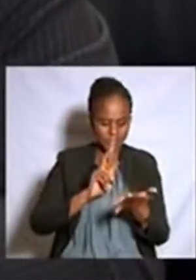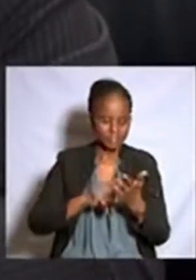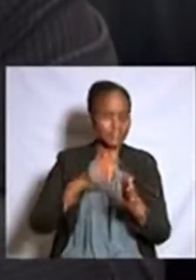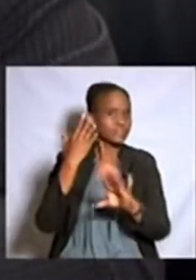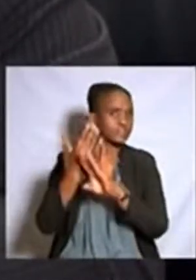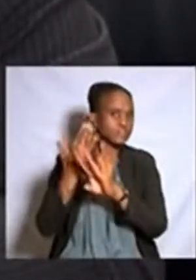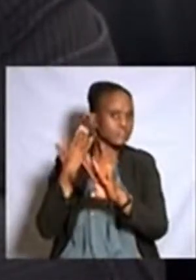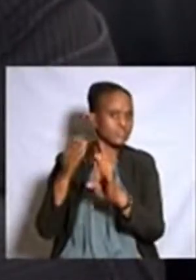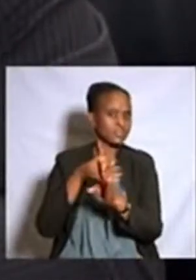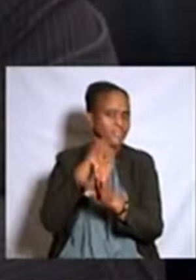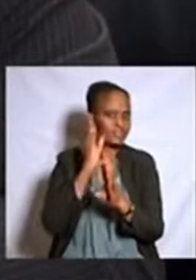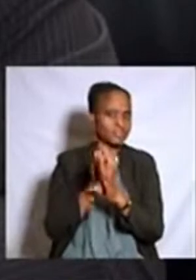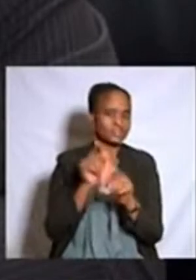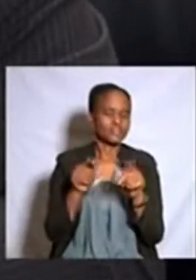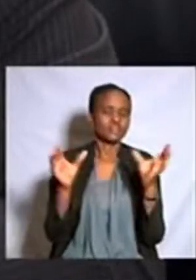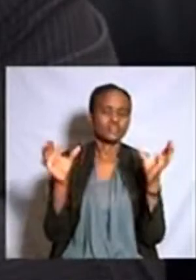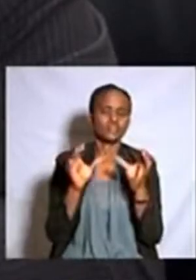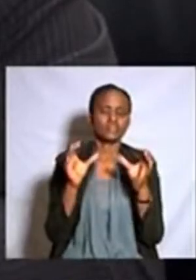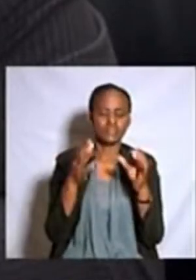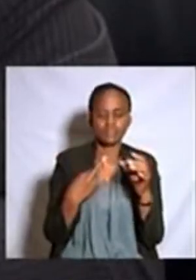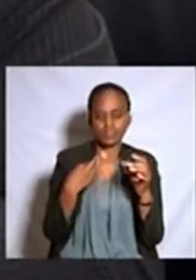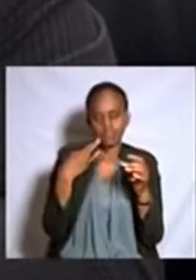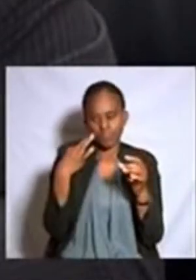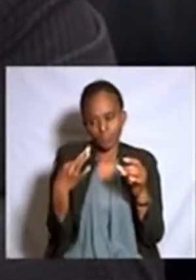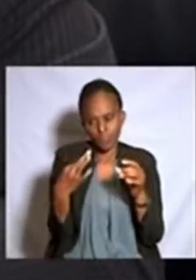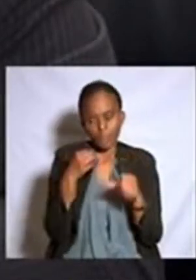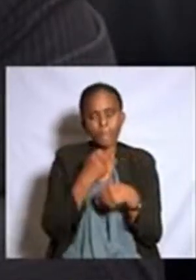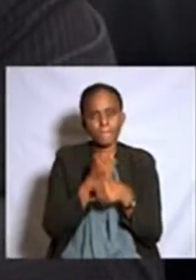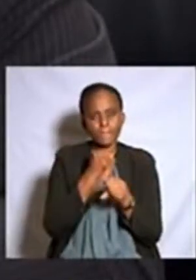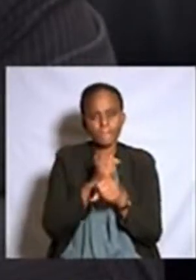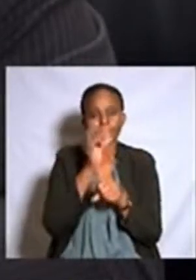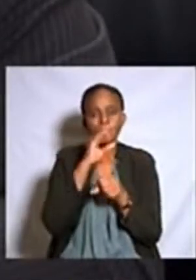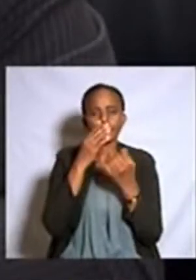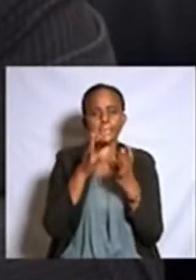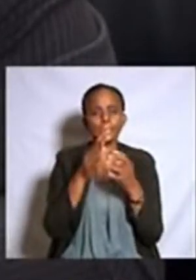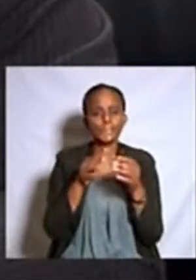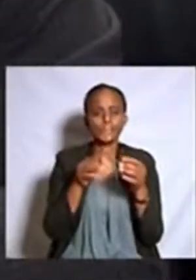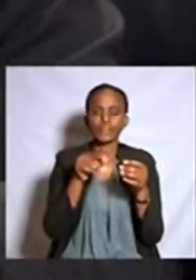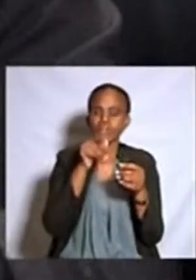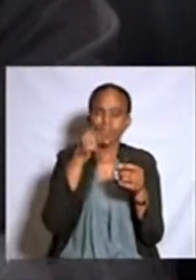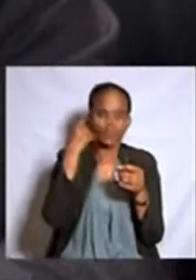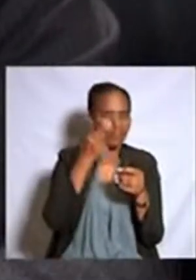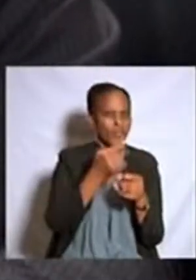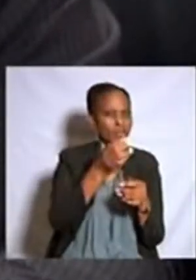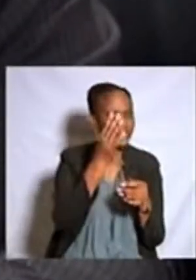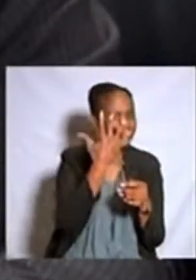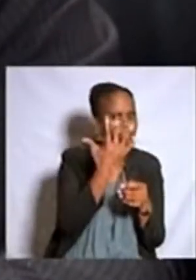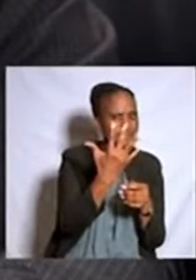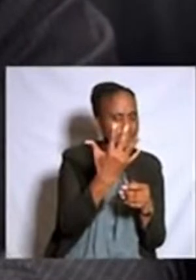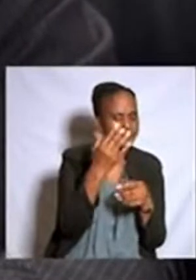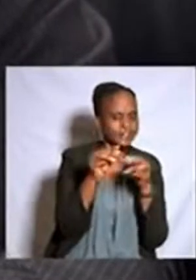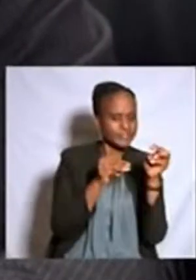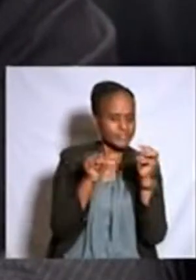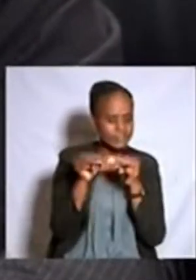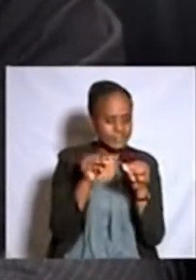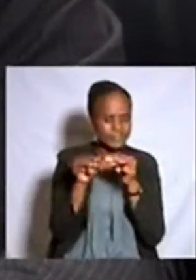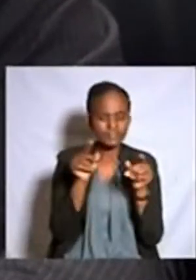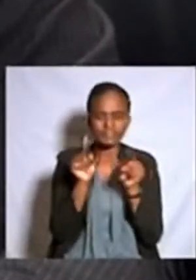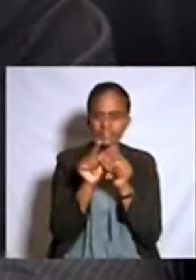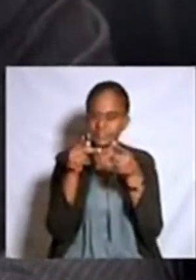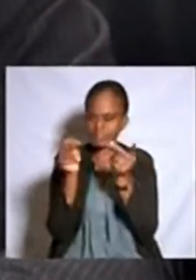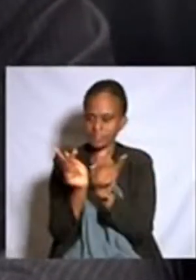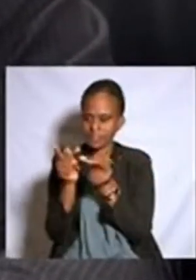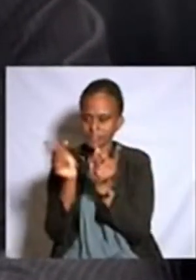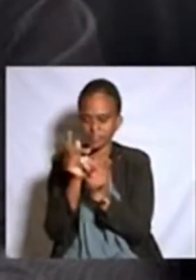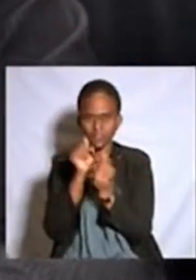committee. Applications have been made to obtain duplicate certificates of title for the 5 mortgages management and space, closing